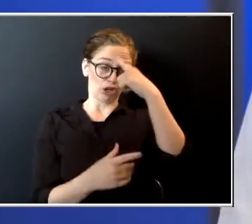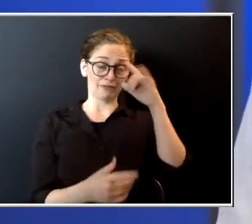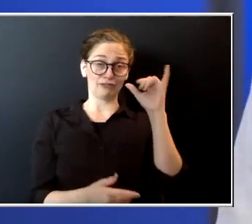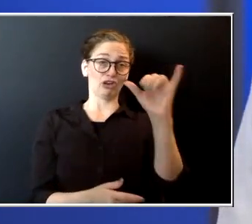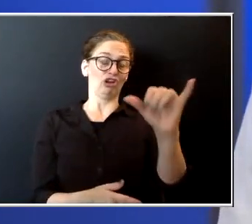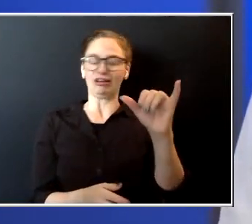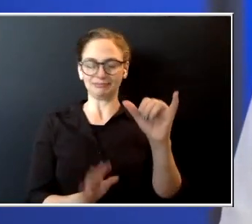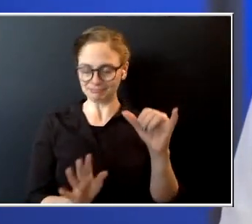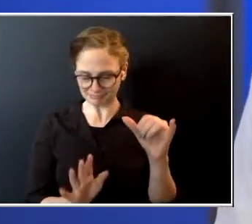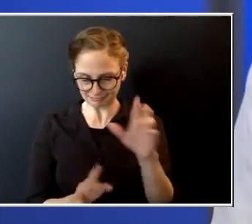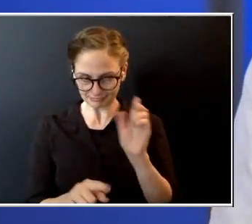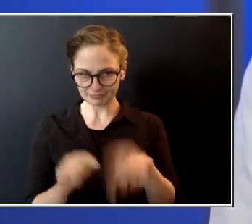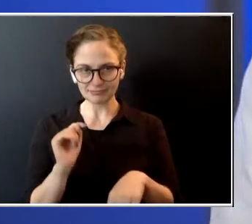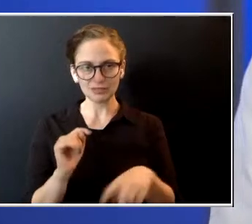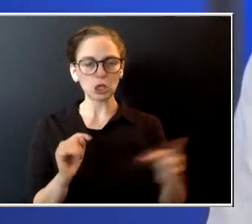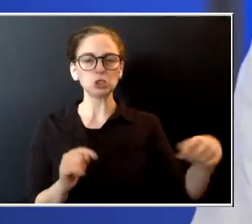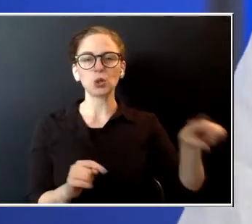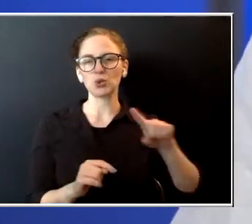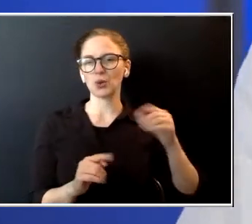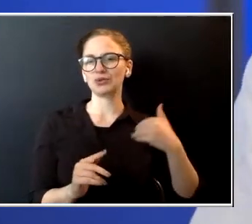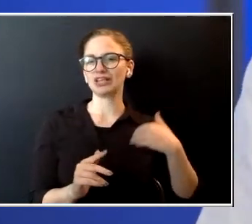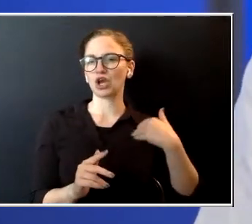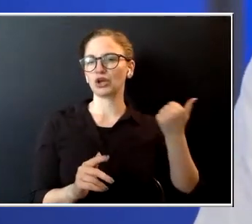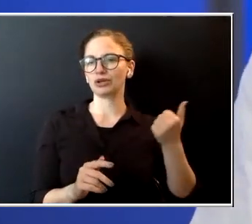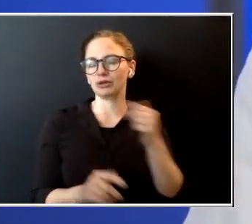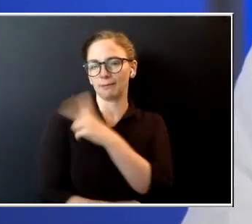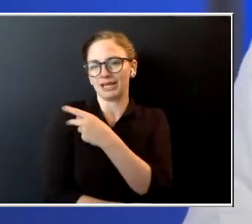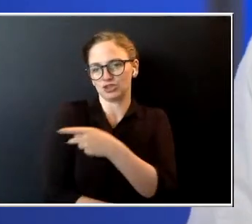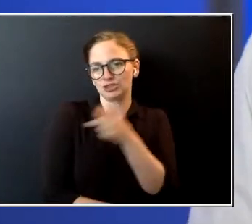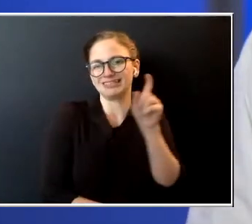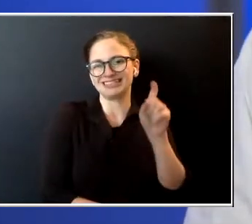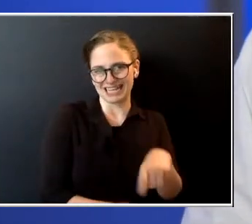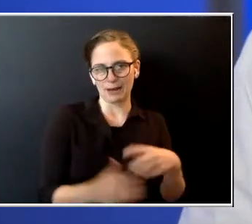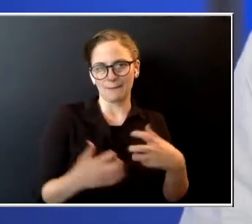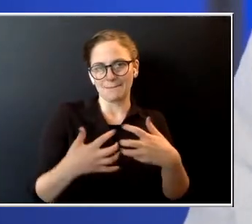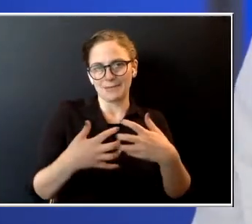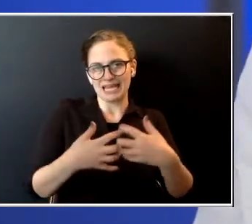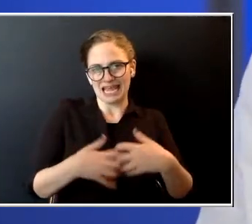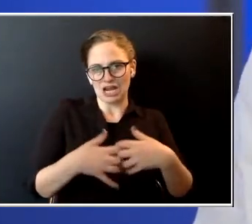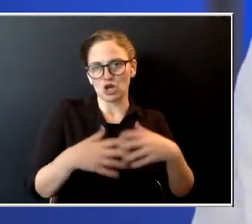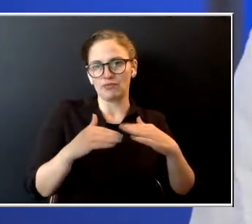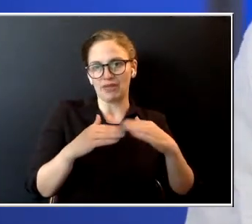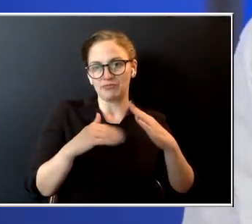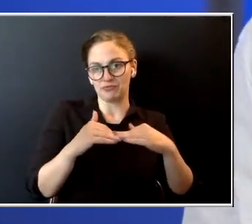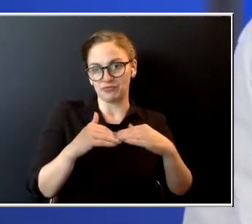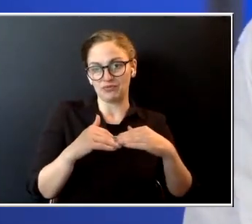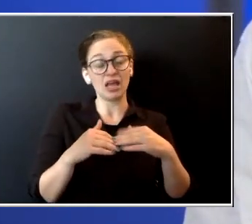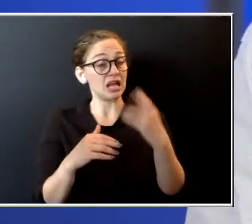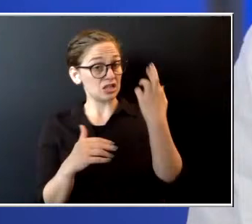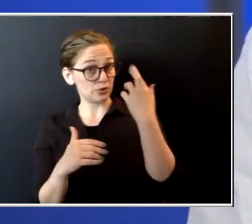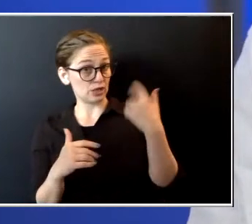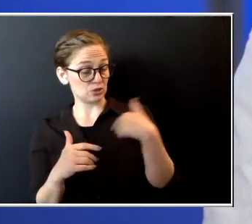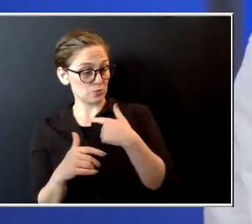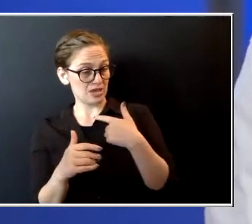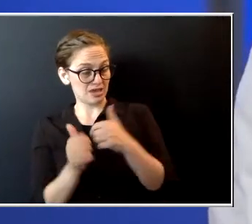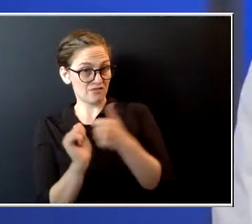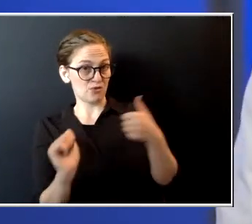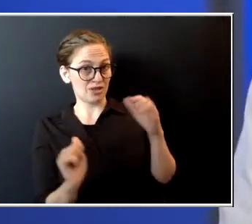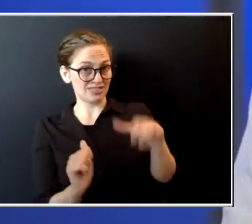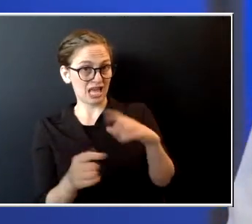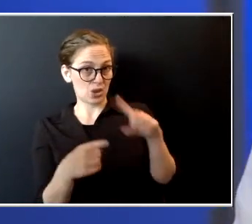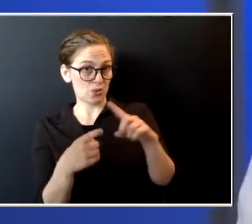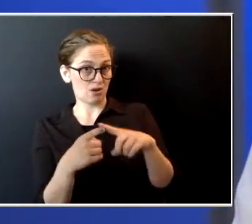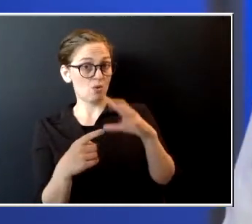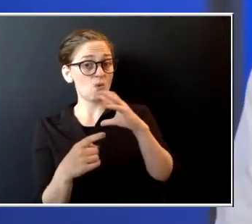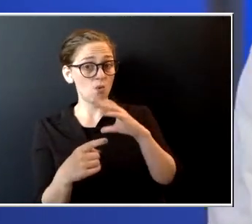need mechanical valves, which. And the reason we move away from that as we get older is that the mechanical valves require lifelong anticoagulation or